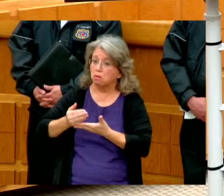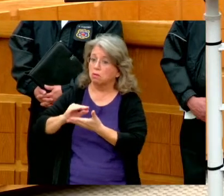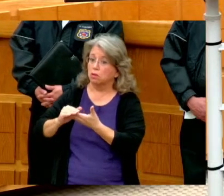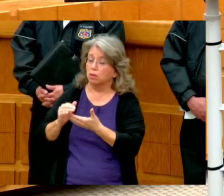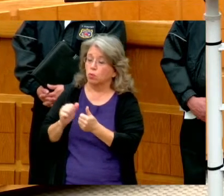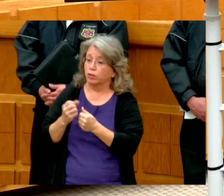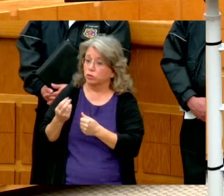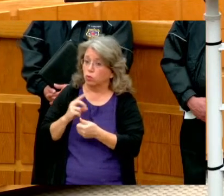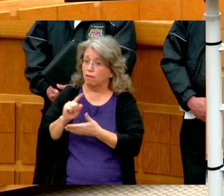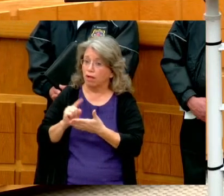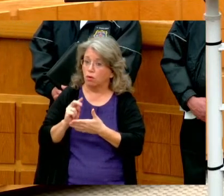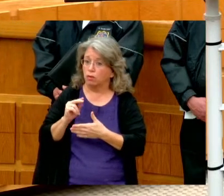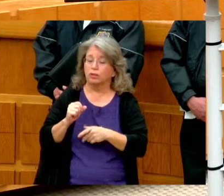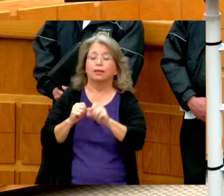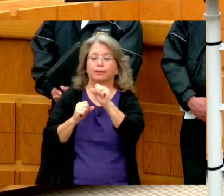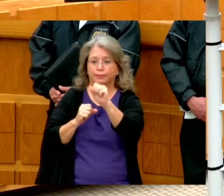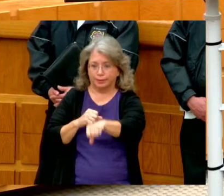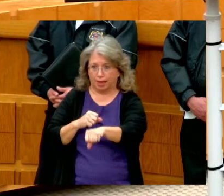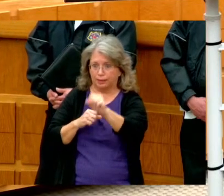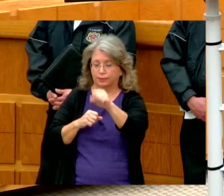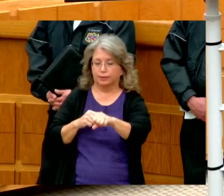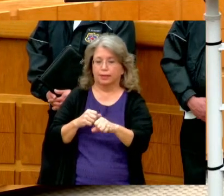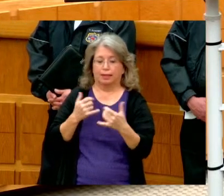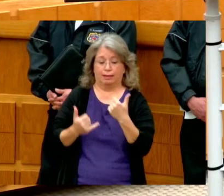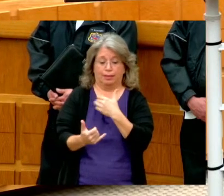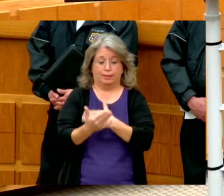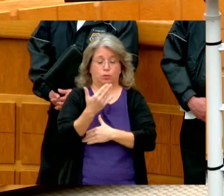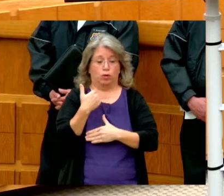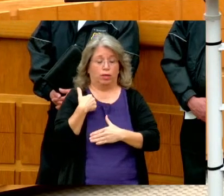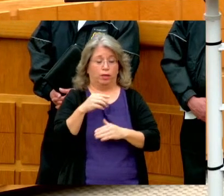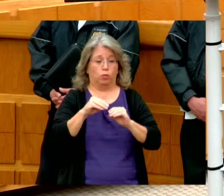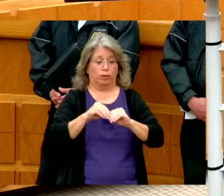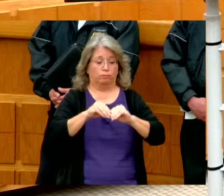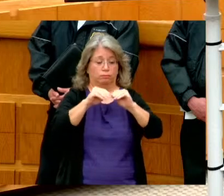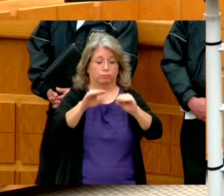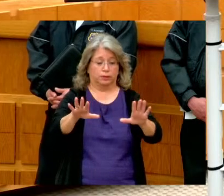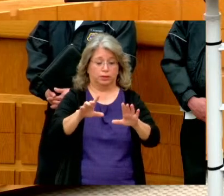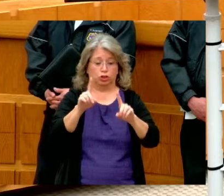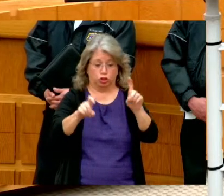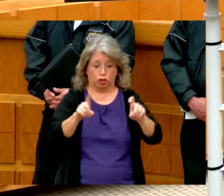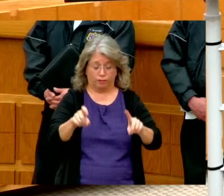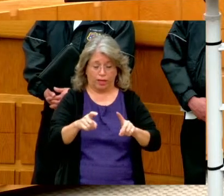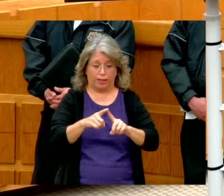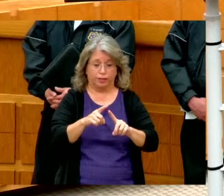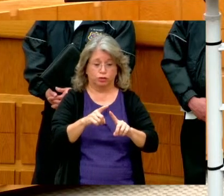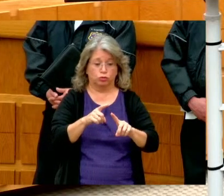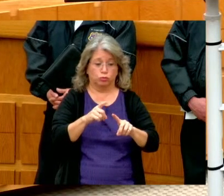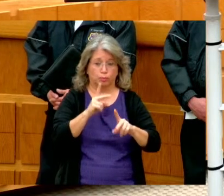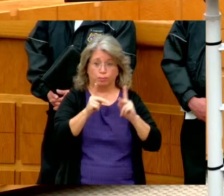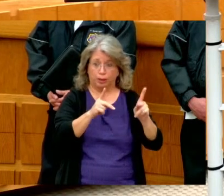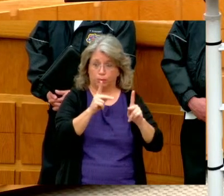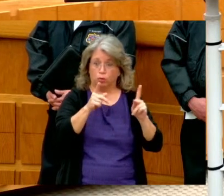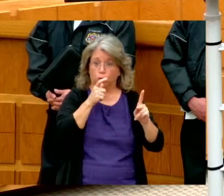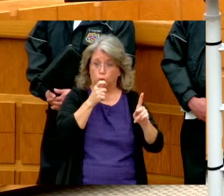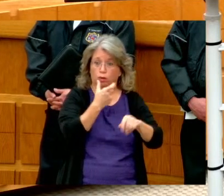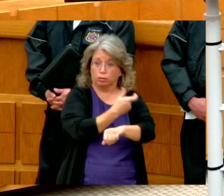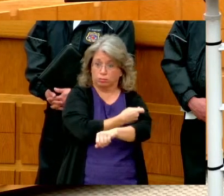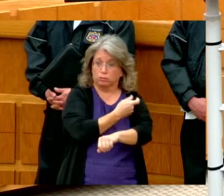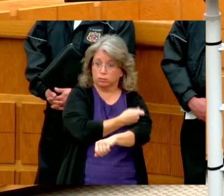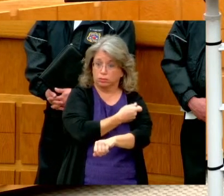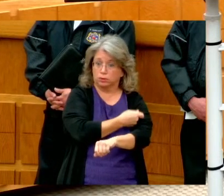at, there was a survey that was given out to providers asking them if they can handle